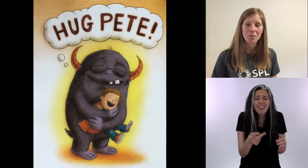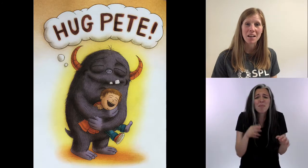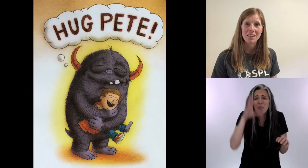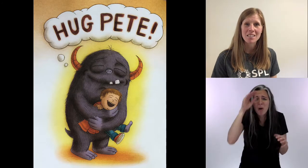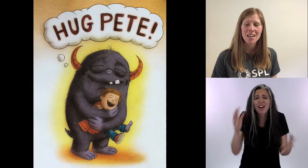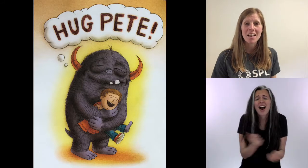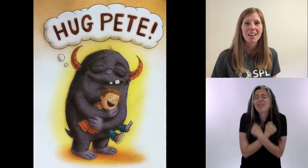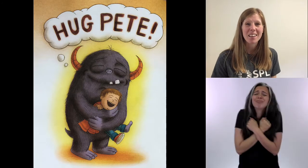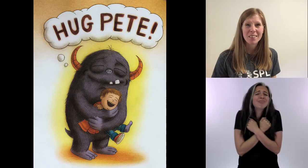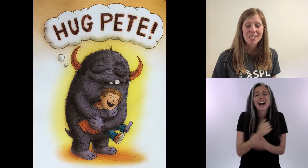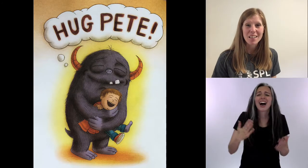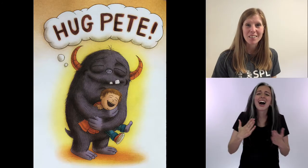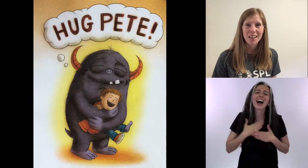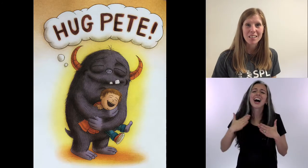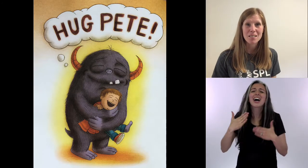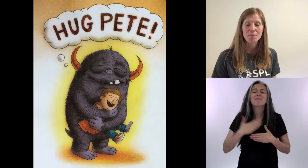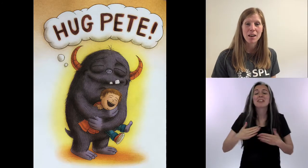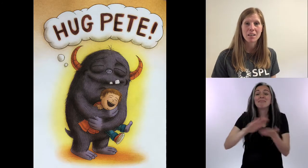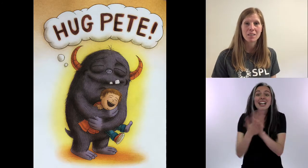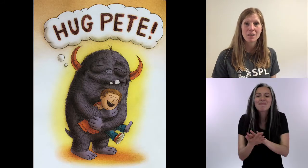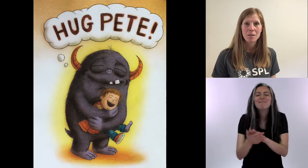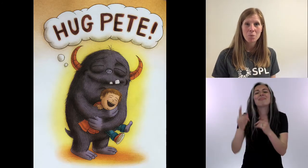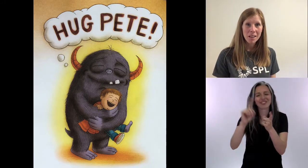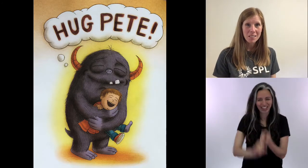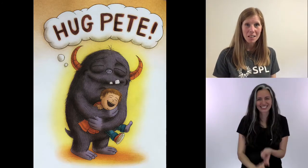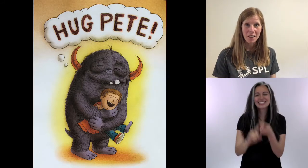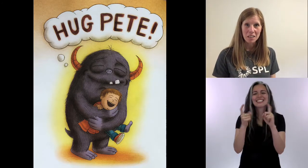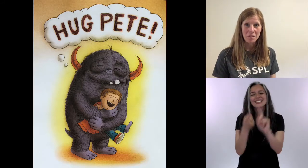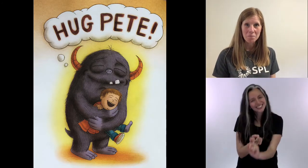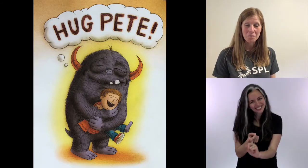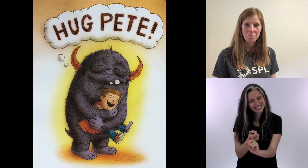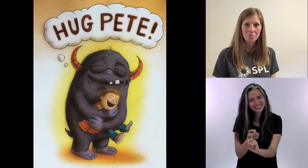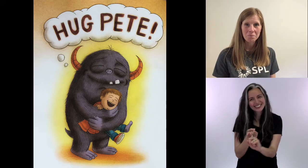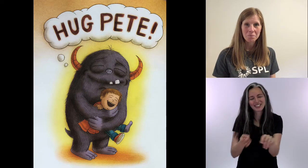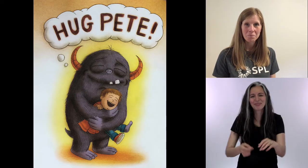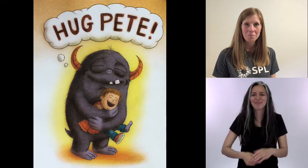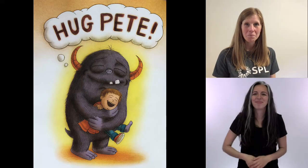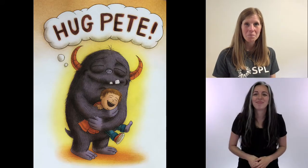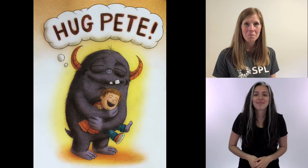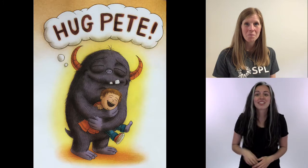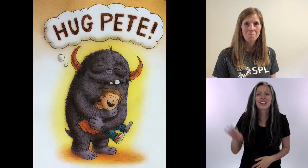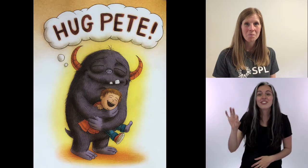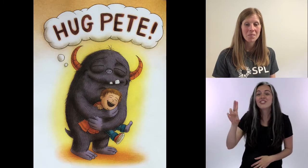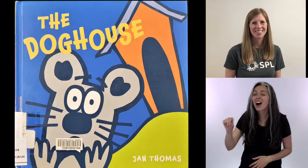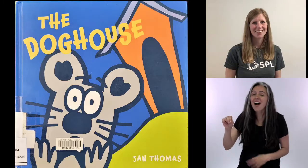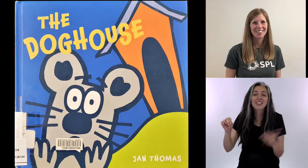being friends. It looks like they had some fun playing together.